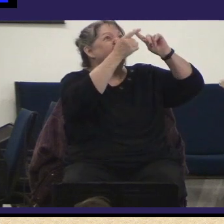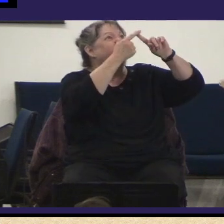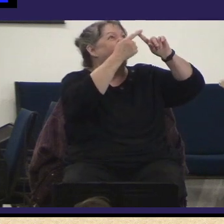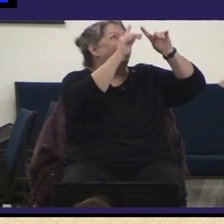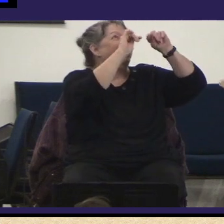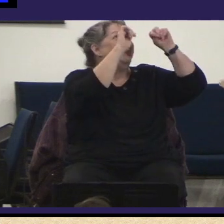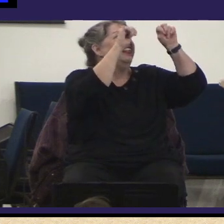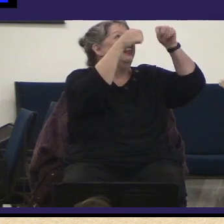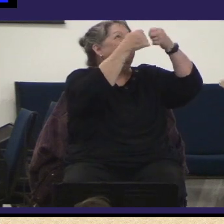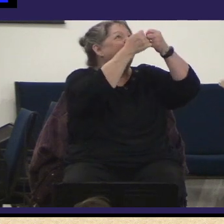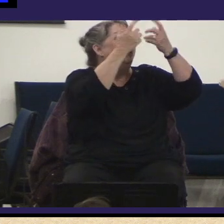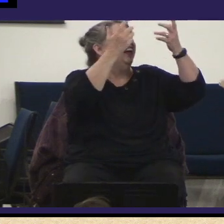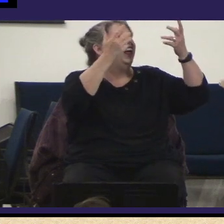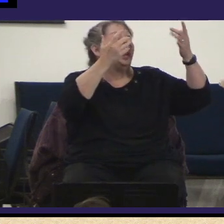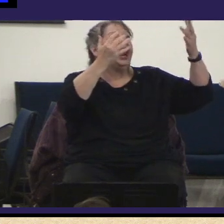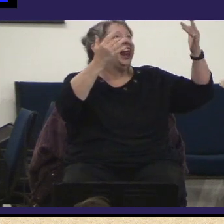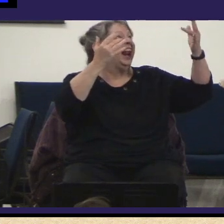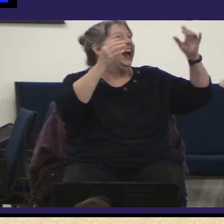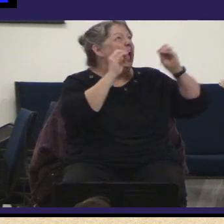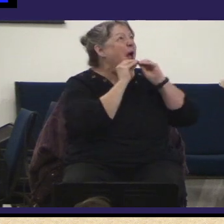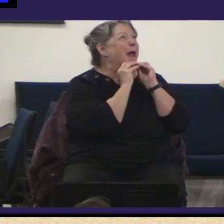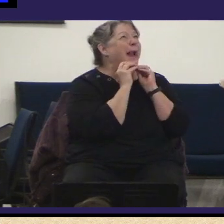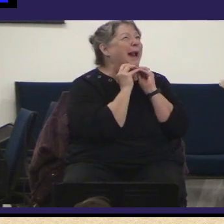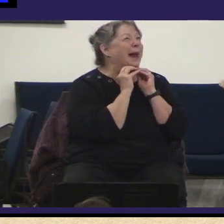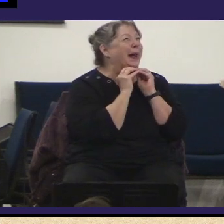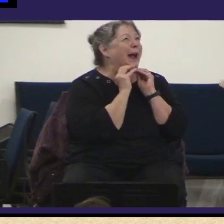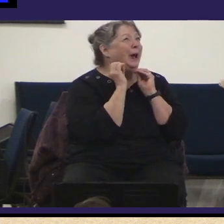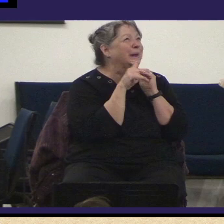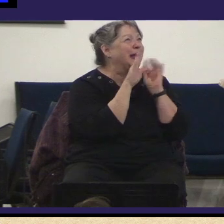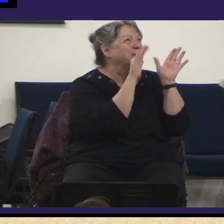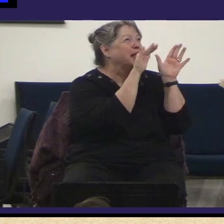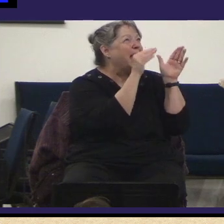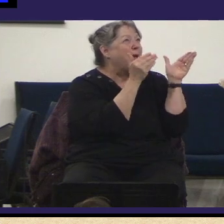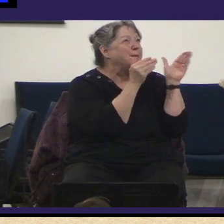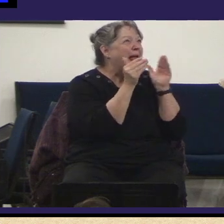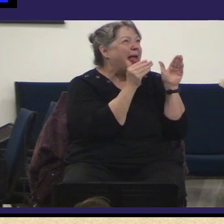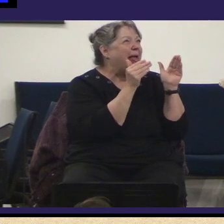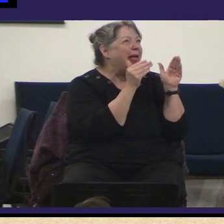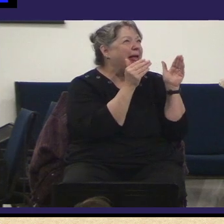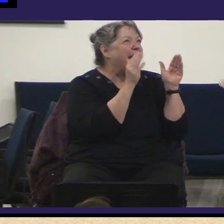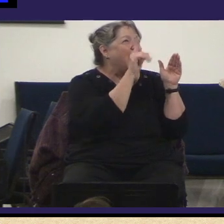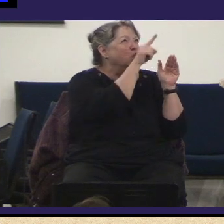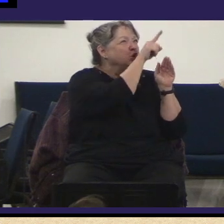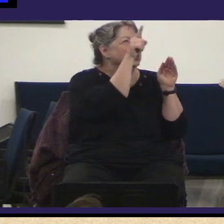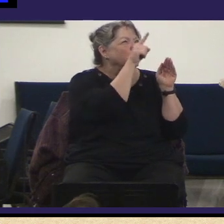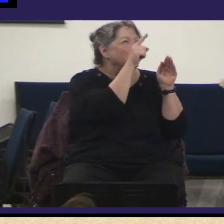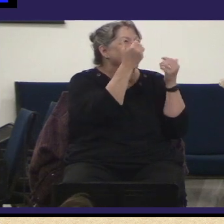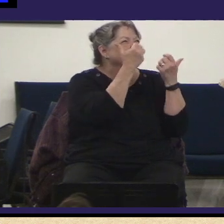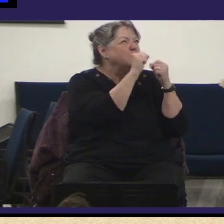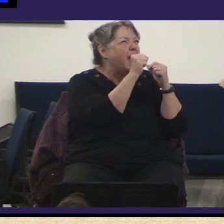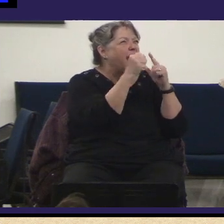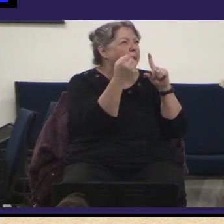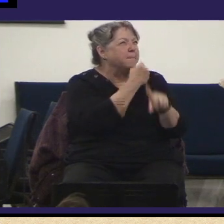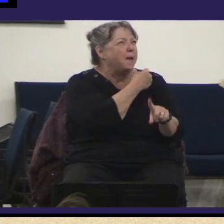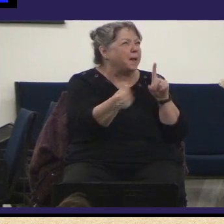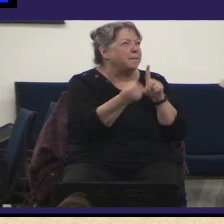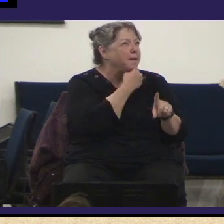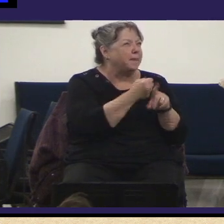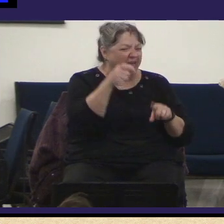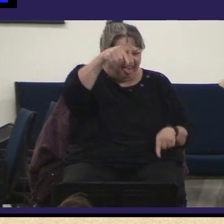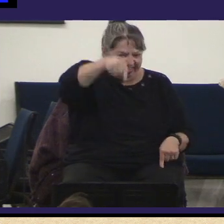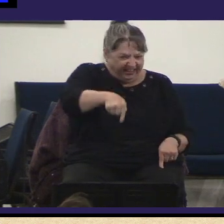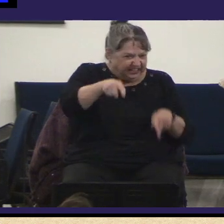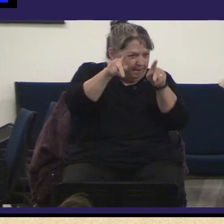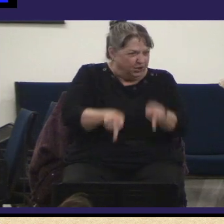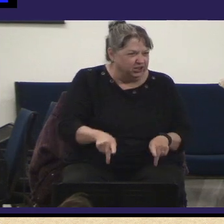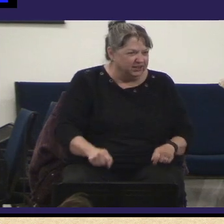to his designated associates, he says, okay, this is the day, launch your attack. This